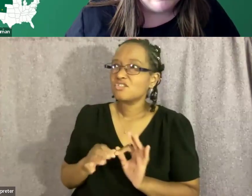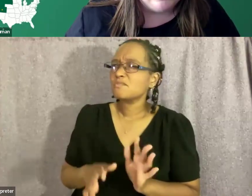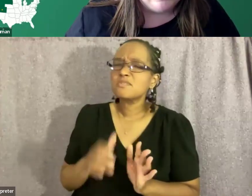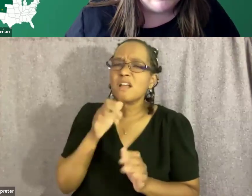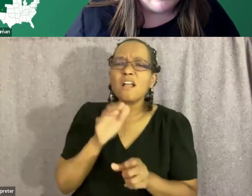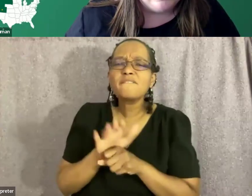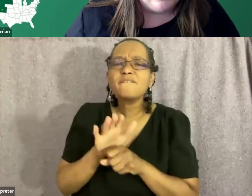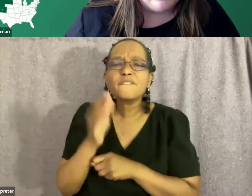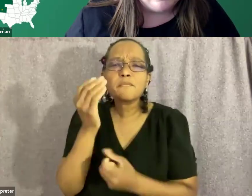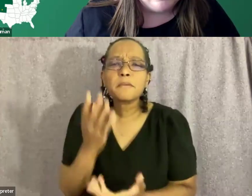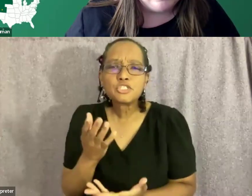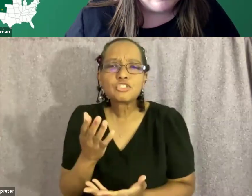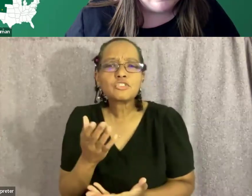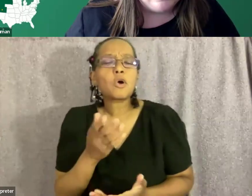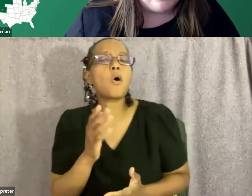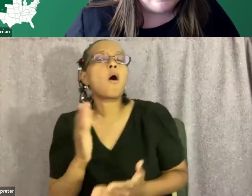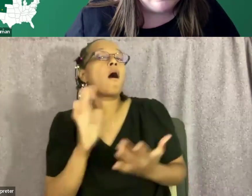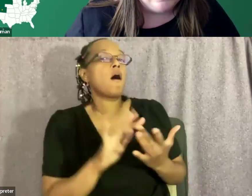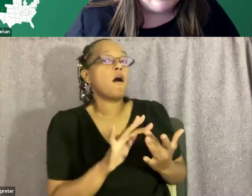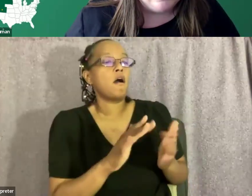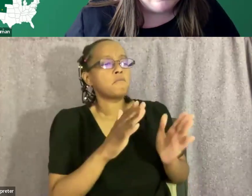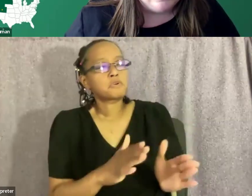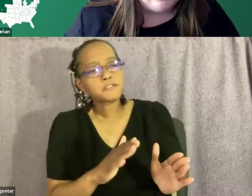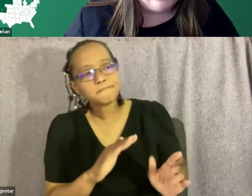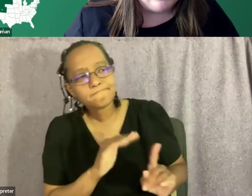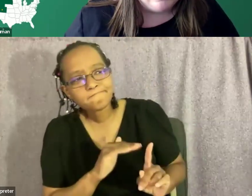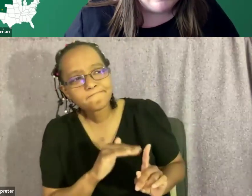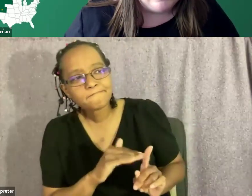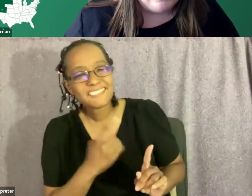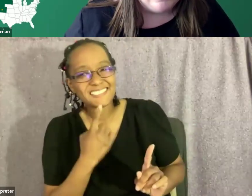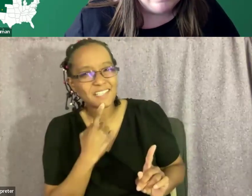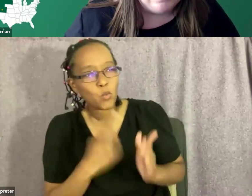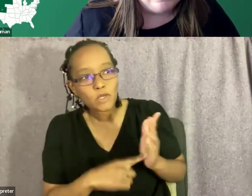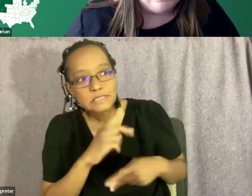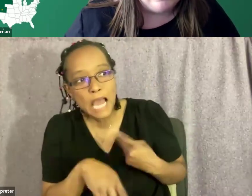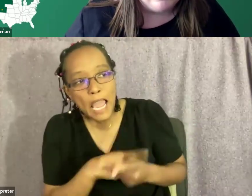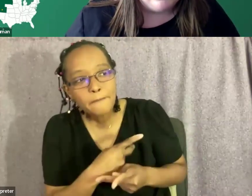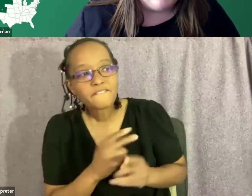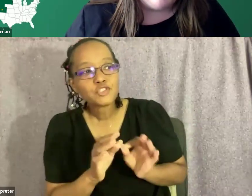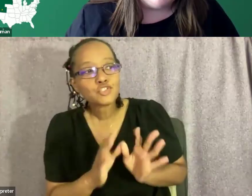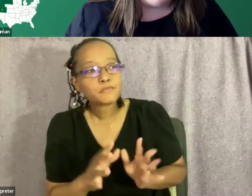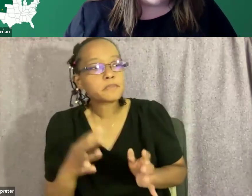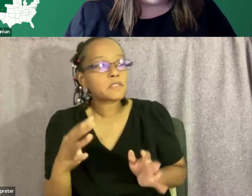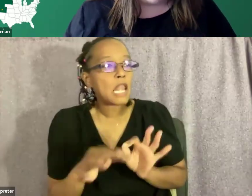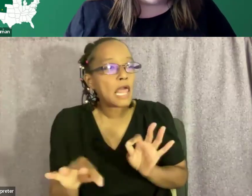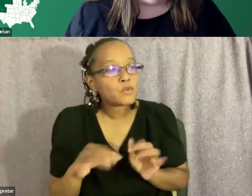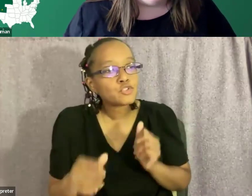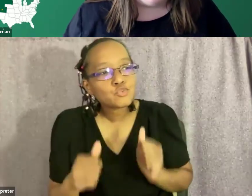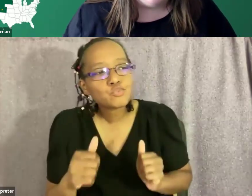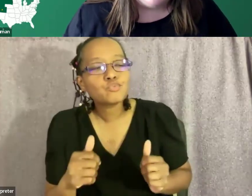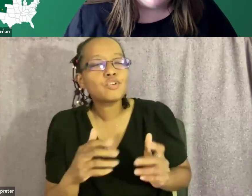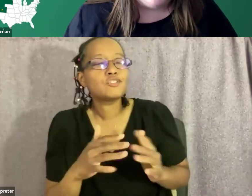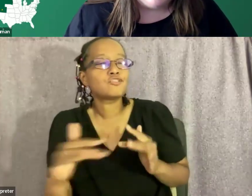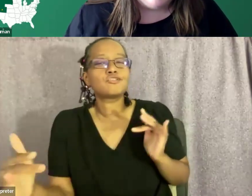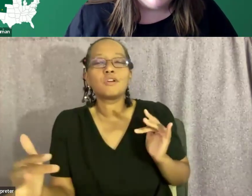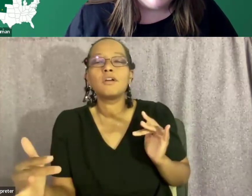that point, yeah, you would want to get back to the individual to say, you know, what kind of interpreter. And of course,